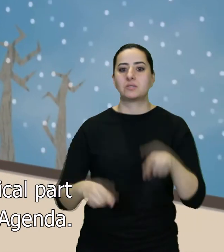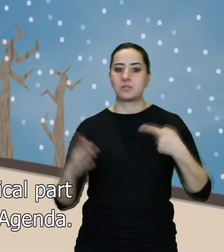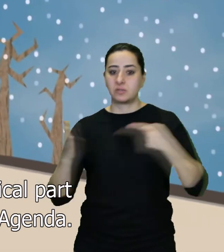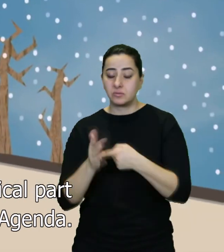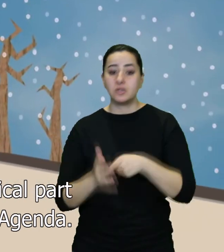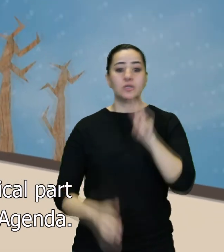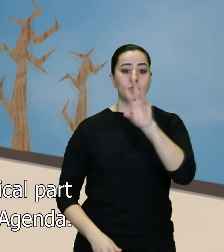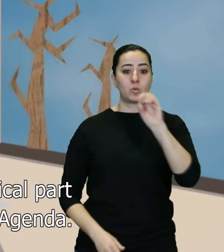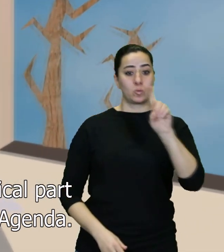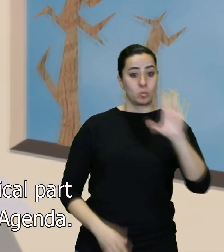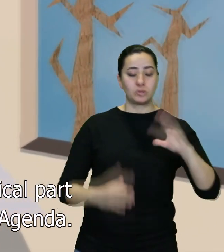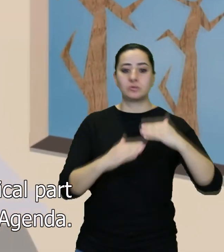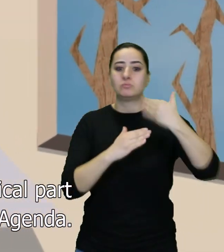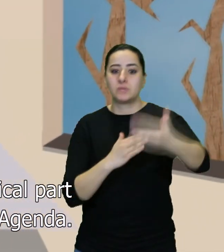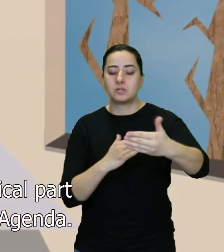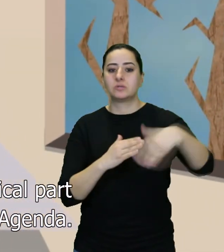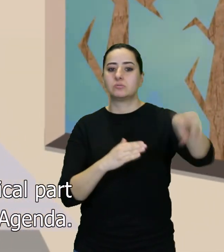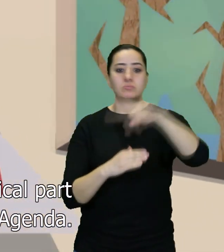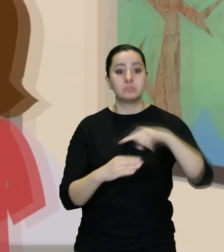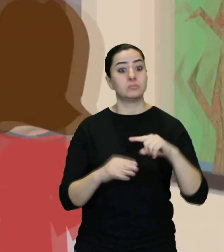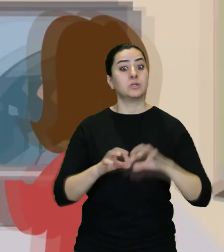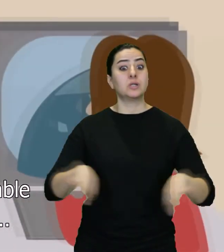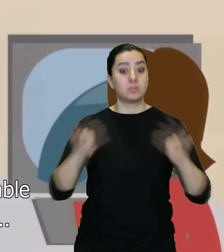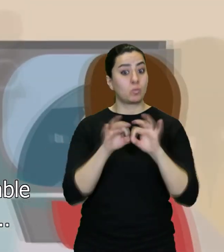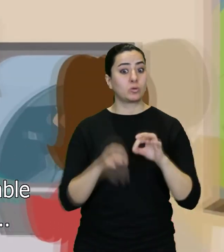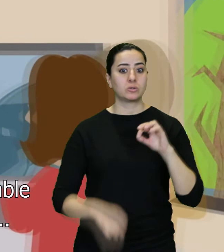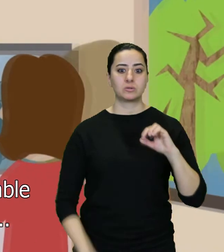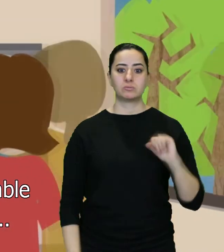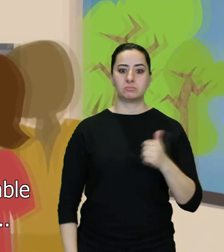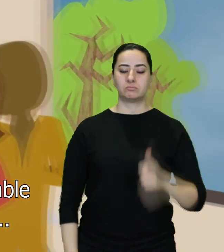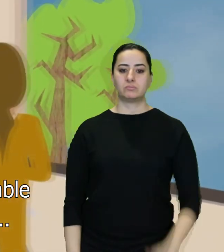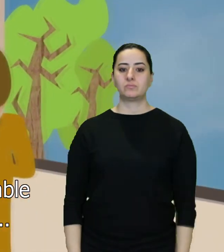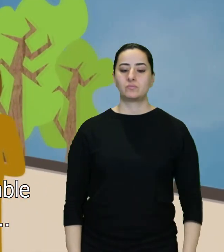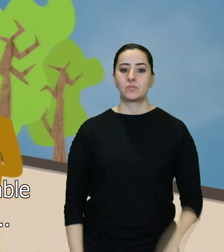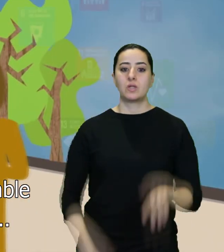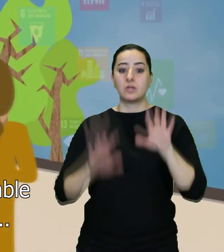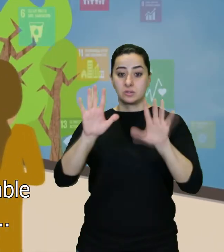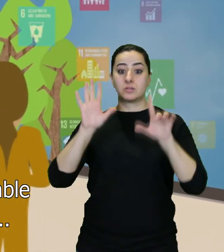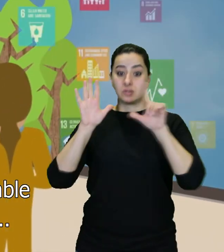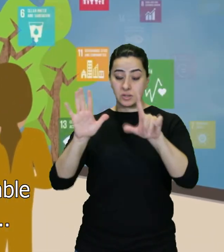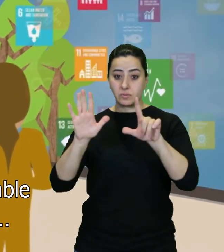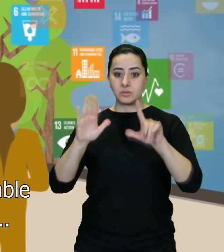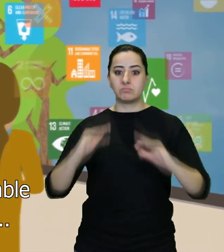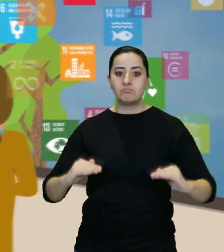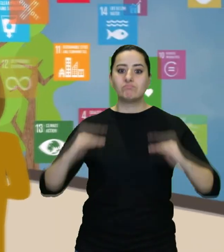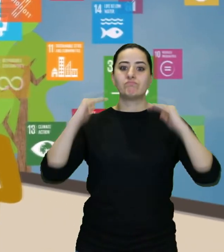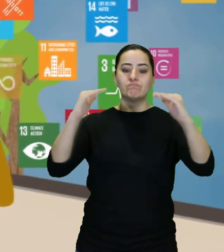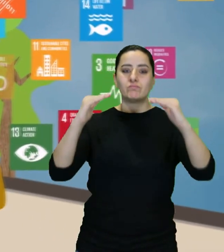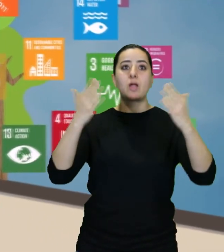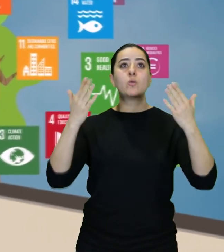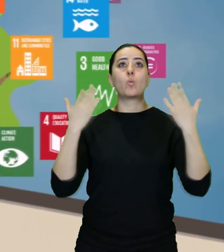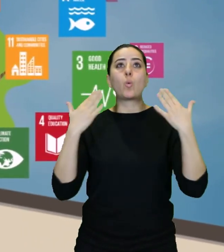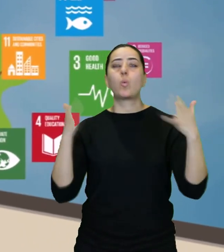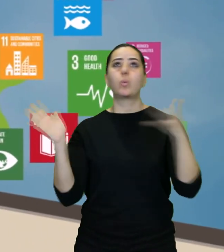of the post-2015 development agenda. It supports the 17 Sustainable Development Goals and the